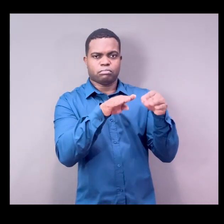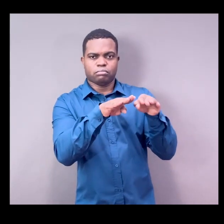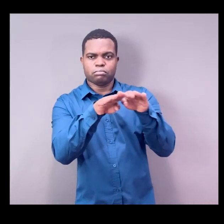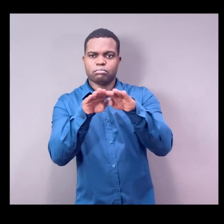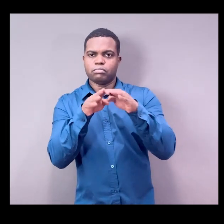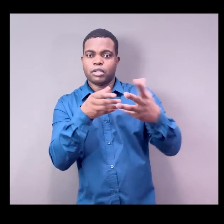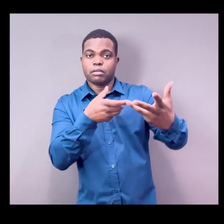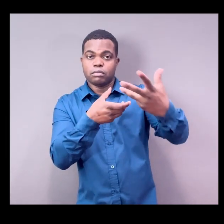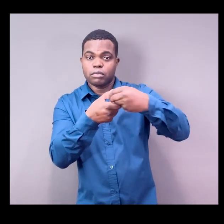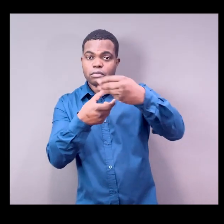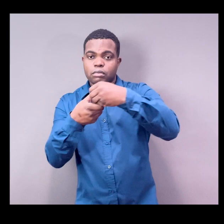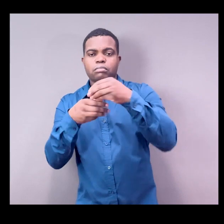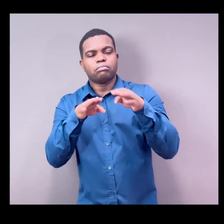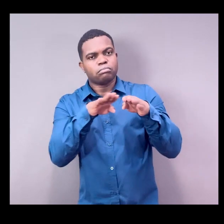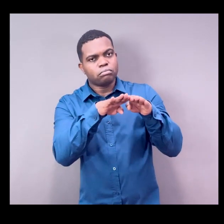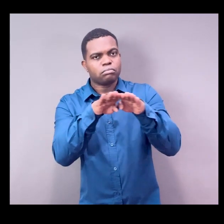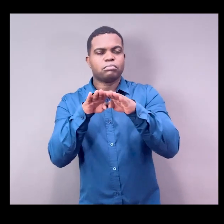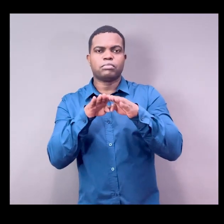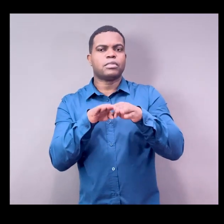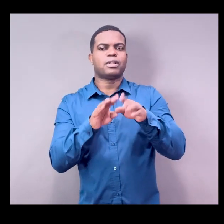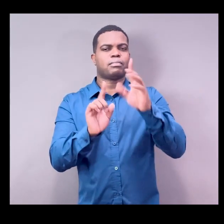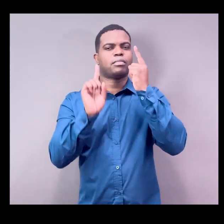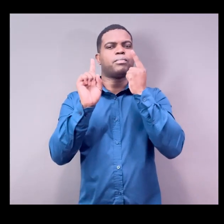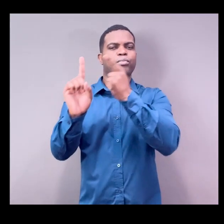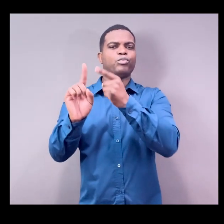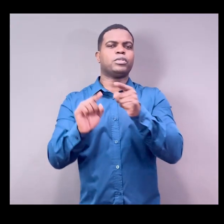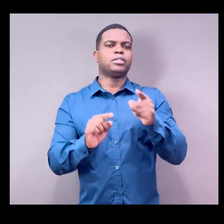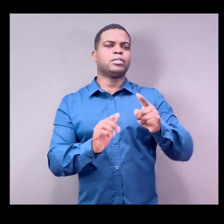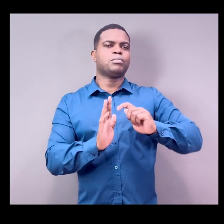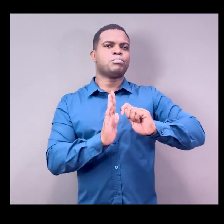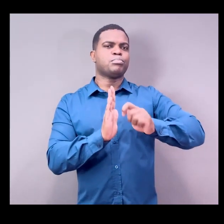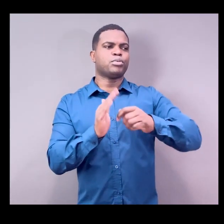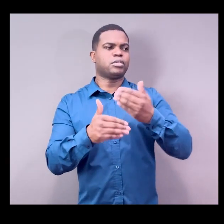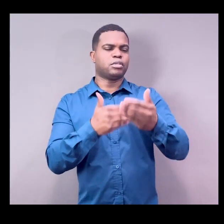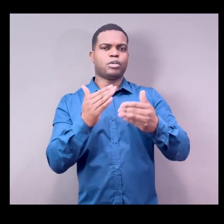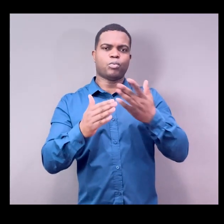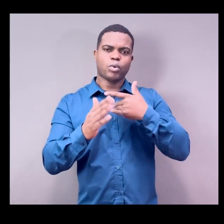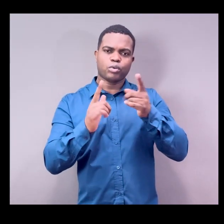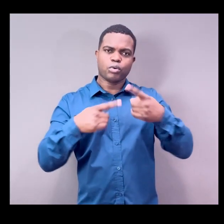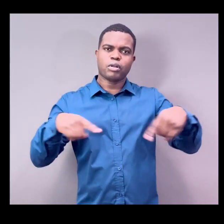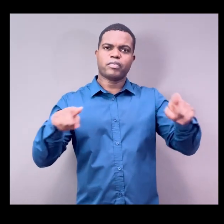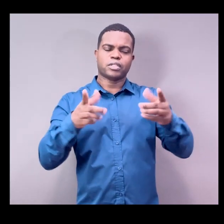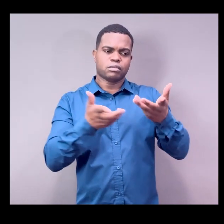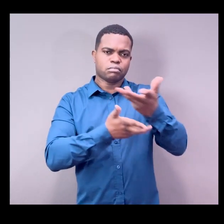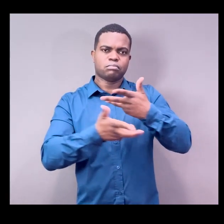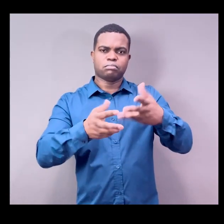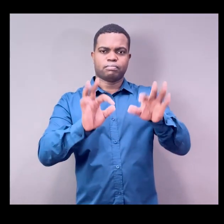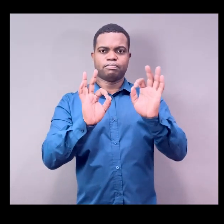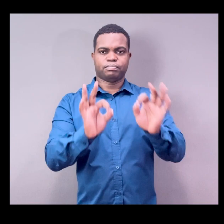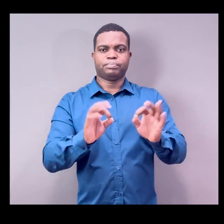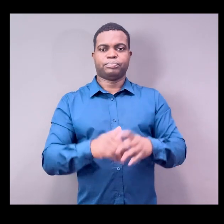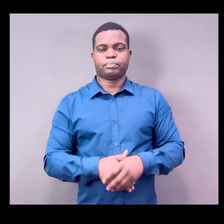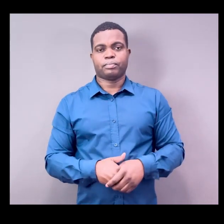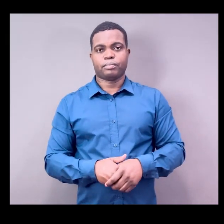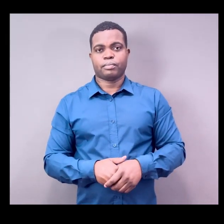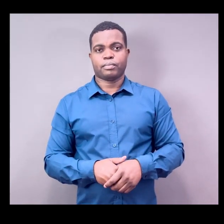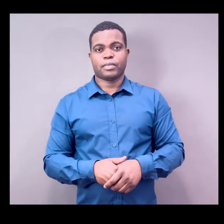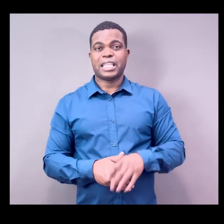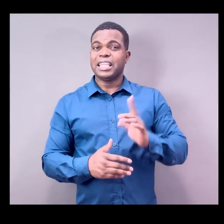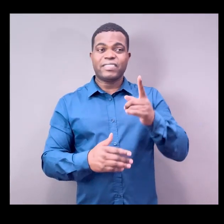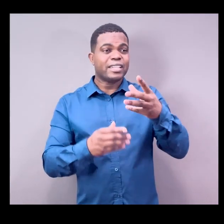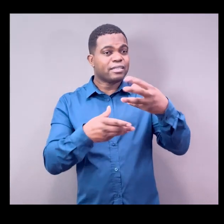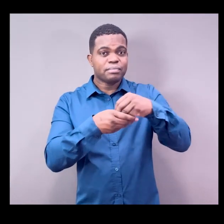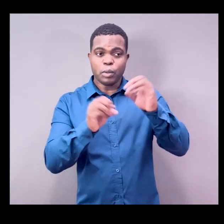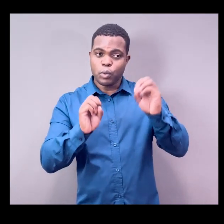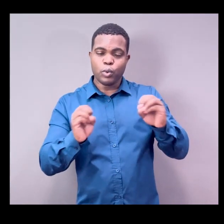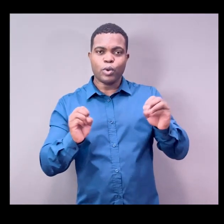involved, you need to make sure that you are engaging them meaningfully. If you don't have the plan of engaging them meaningfully, don't involve